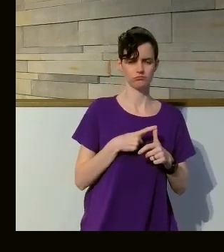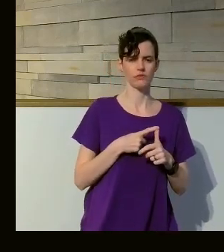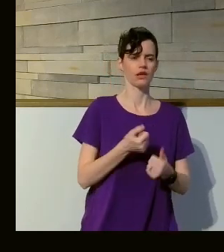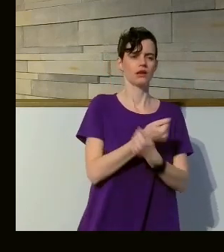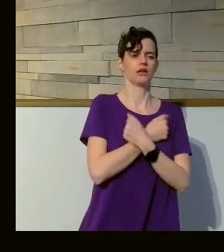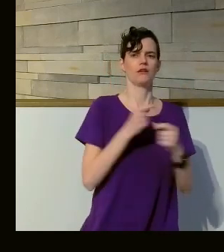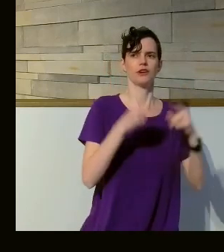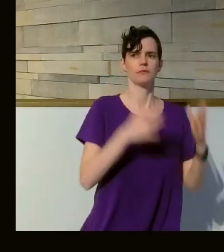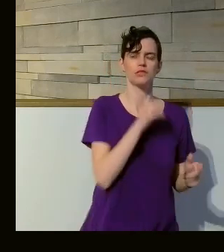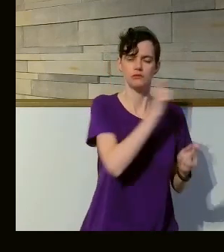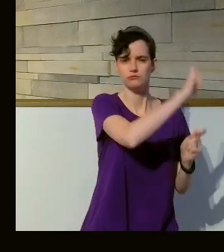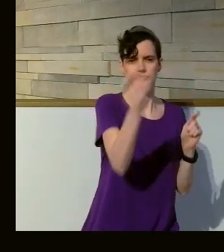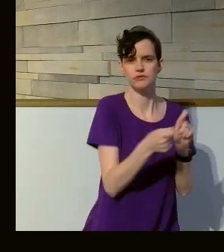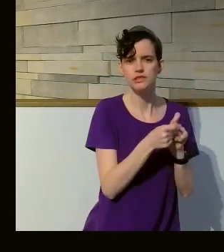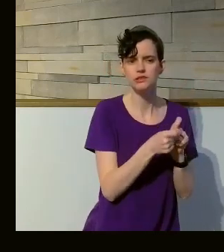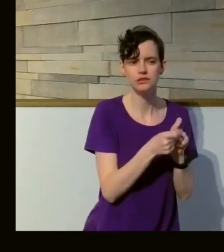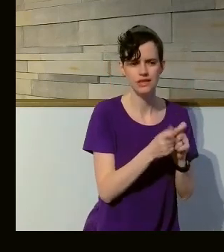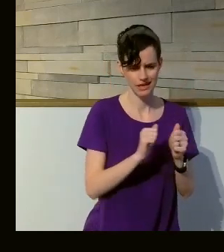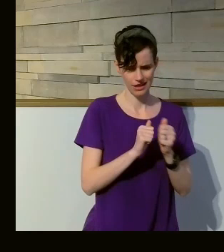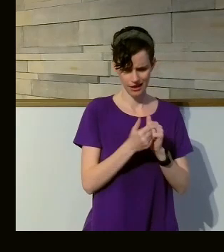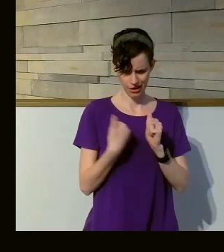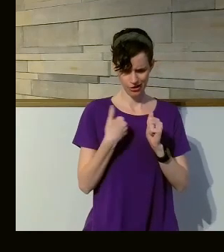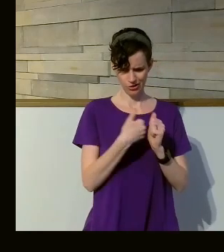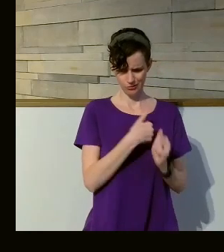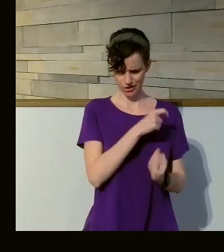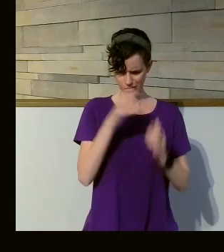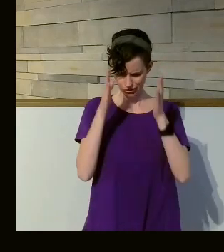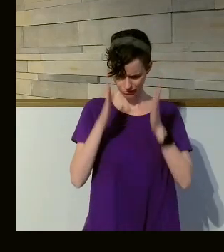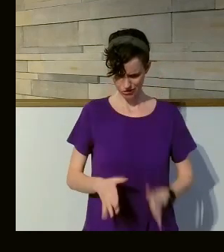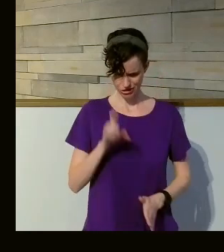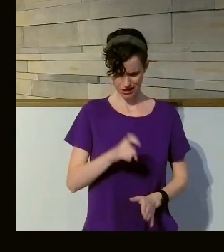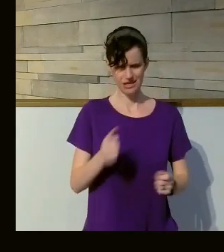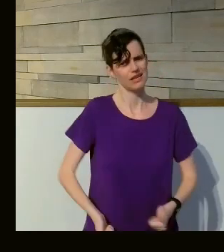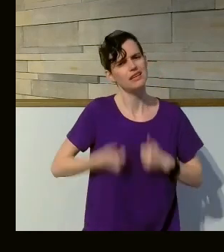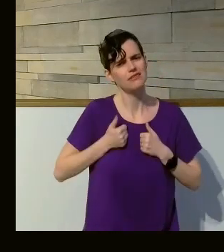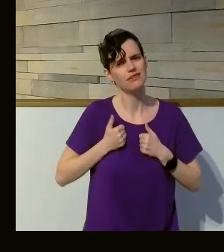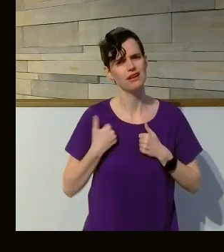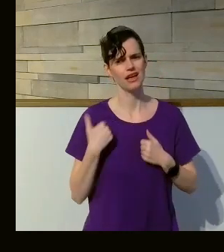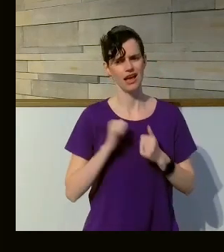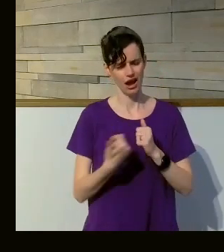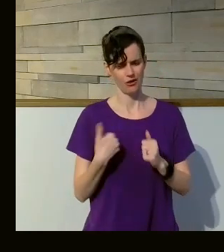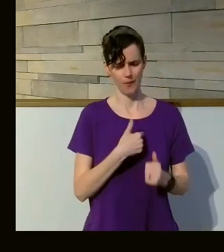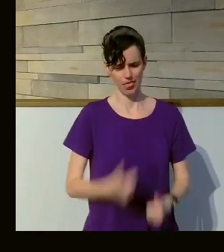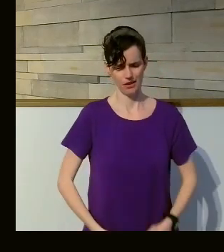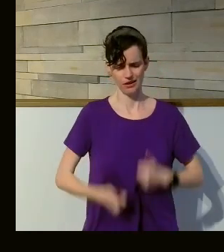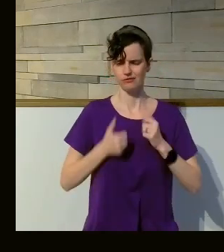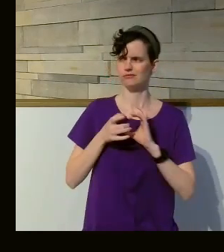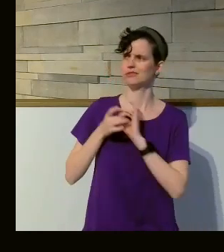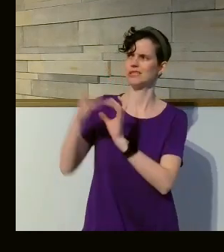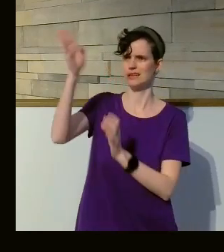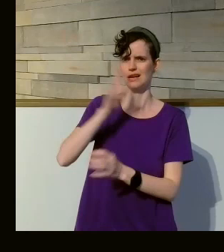Love your enemies. Don't retaliate. How are we as Christians supposed to live? How are we supposed to be living in God's